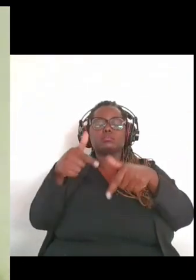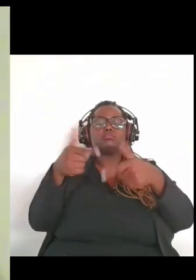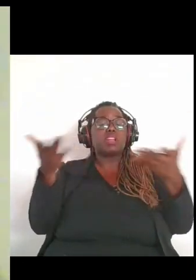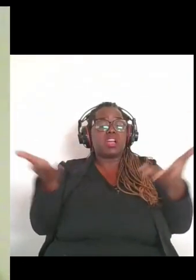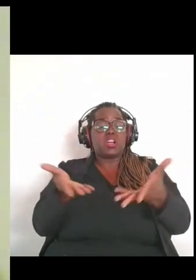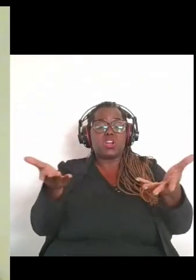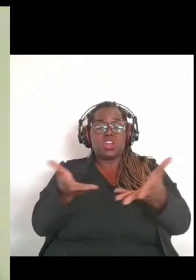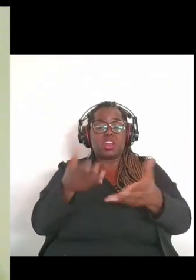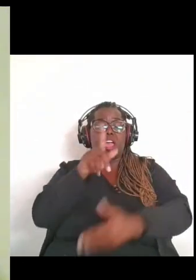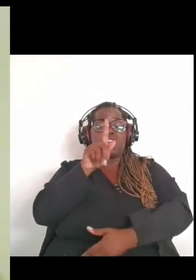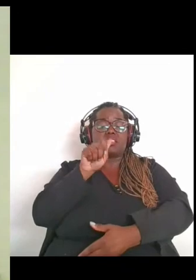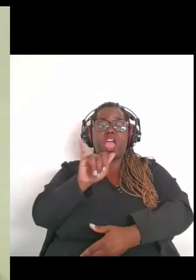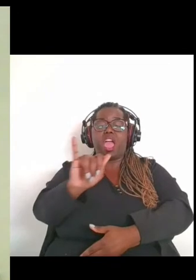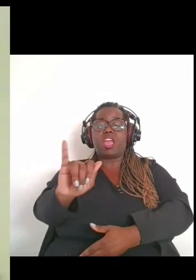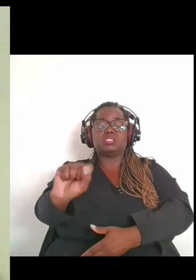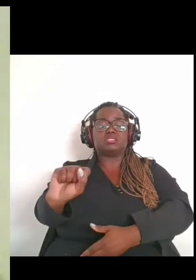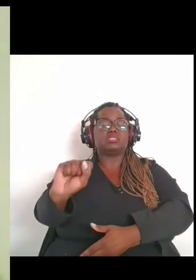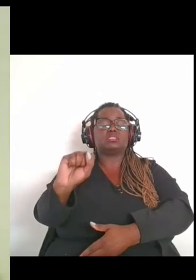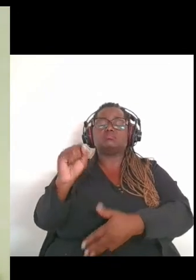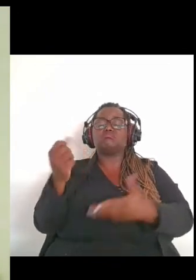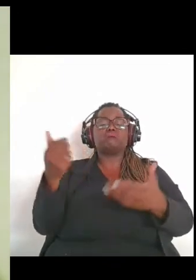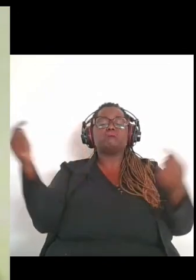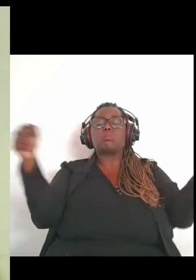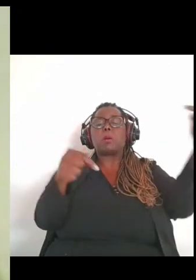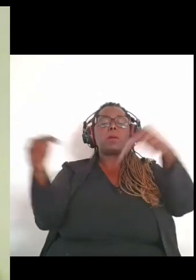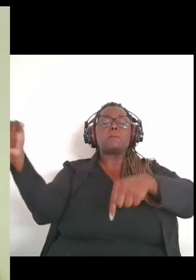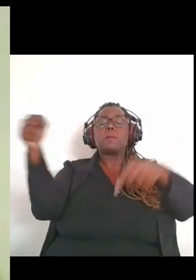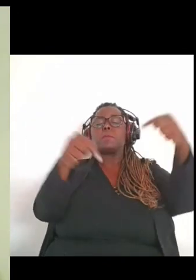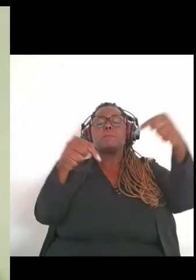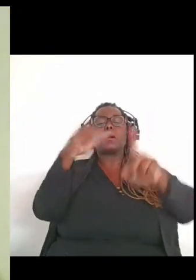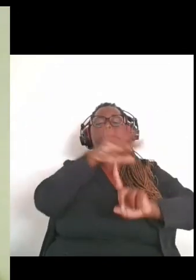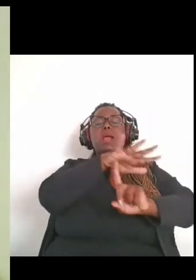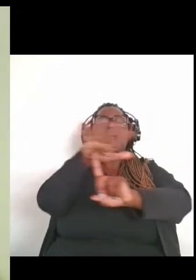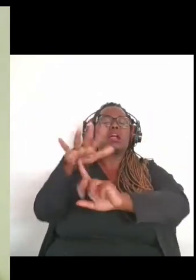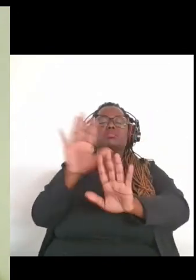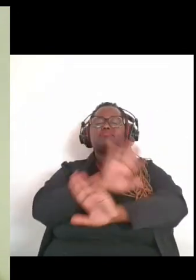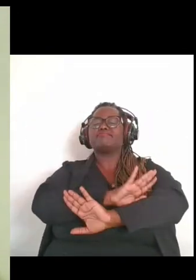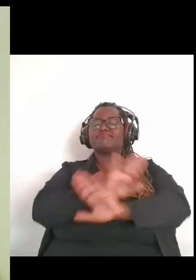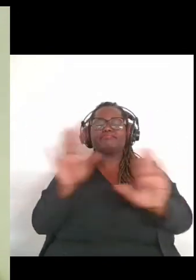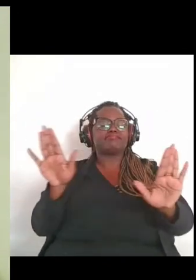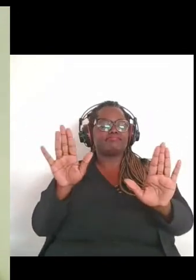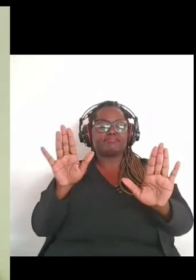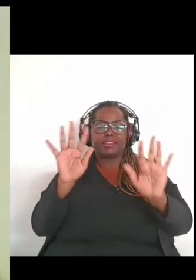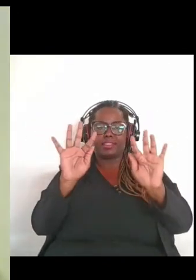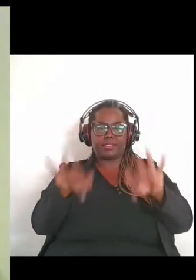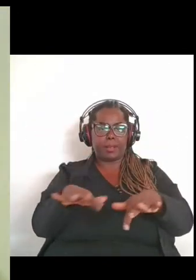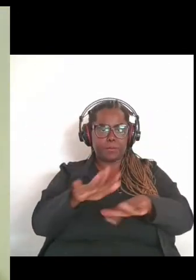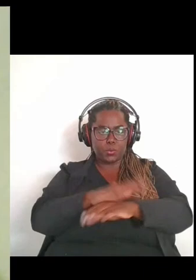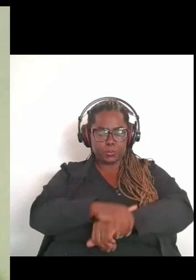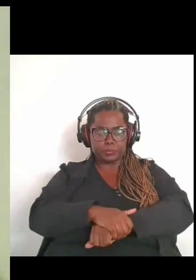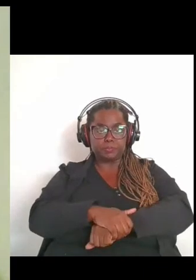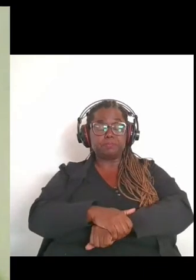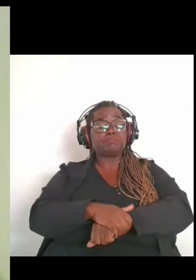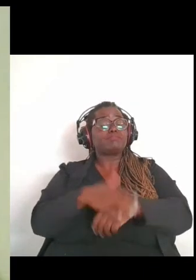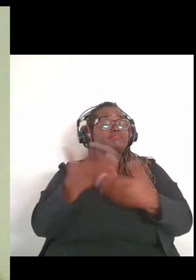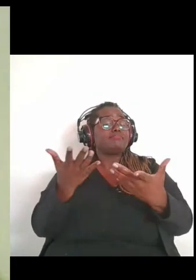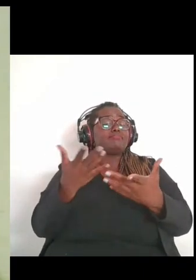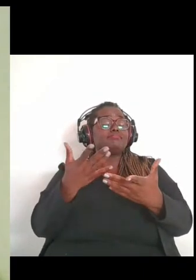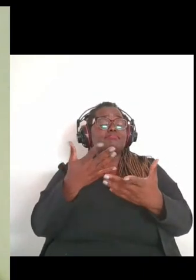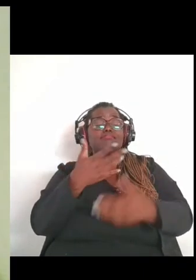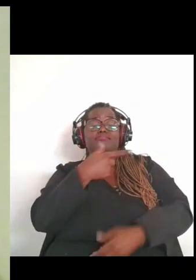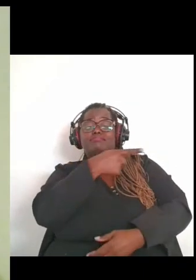the official the official official explanation from the city was um there were too many